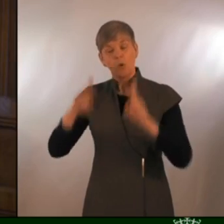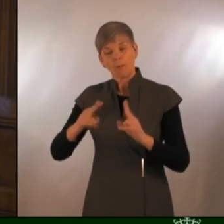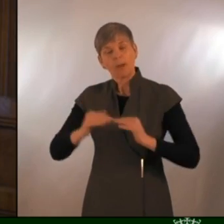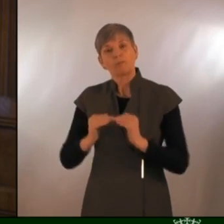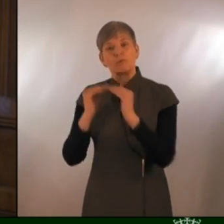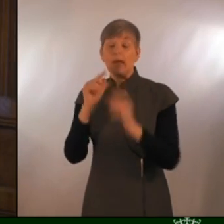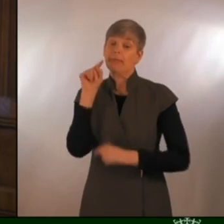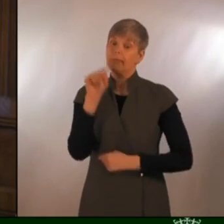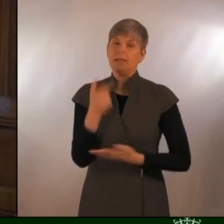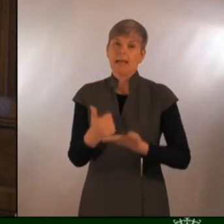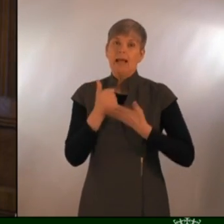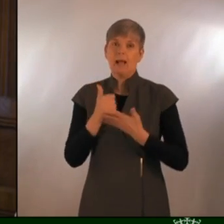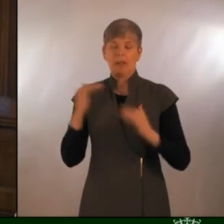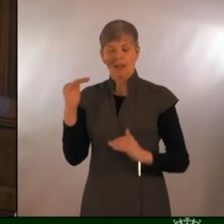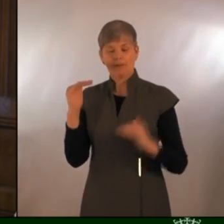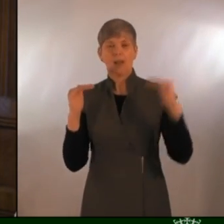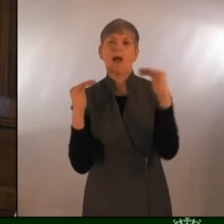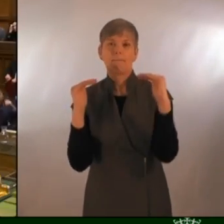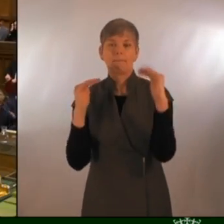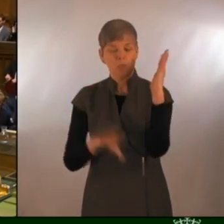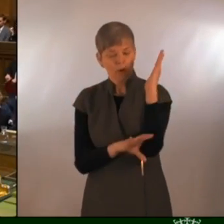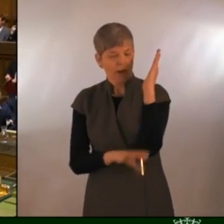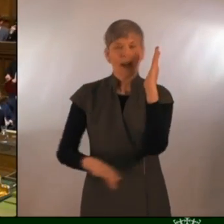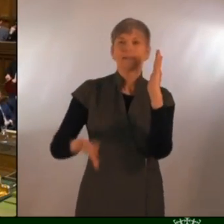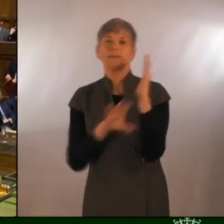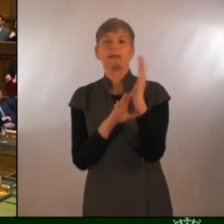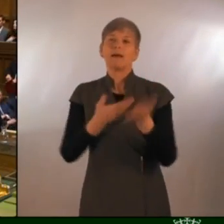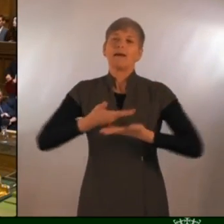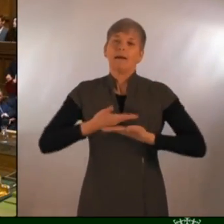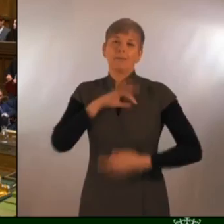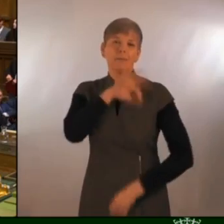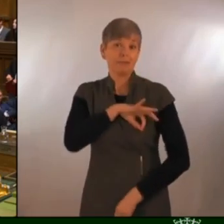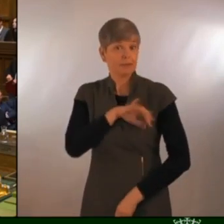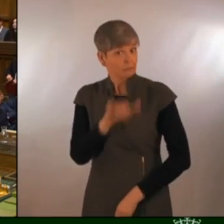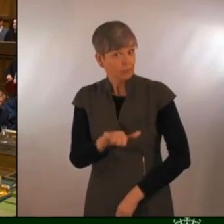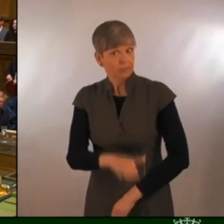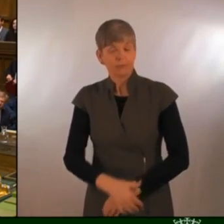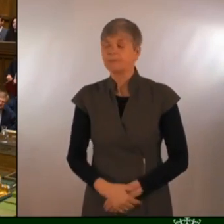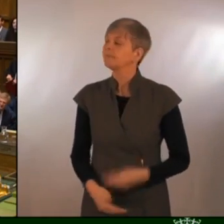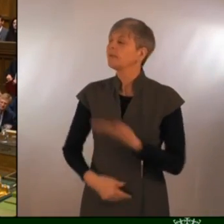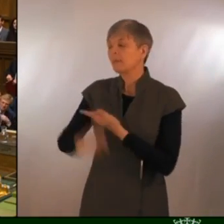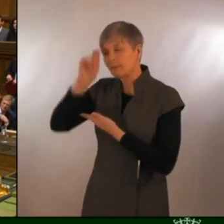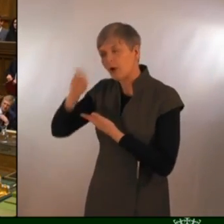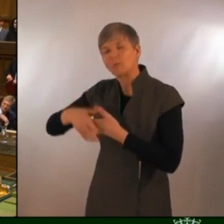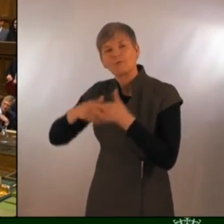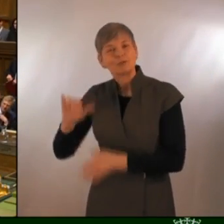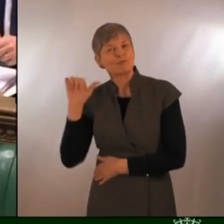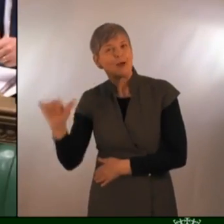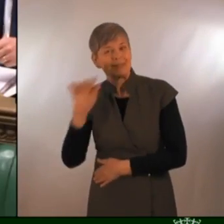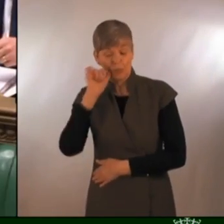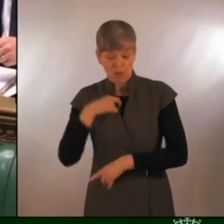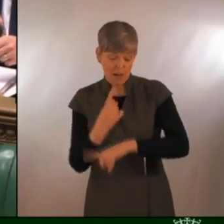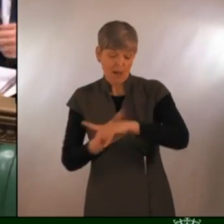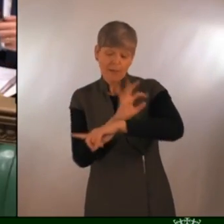our economy and deliver for working class communities like mine? Well, my honourable friend is spot on, and he'll be hearing more about that in just